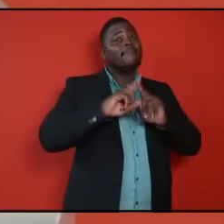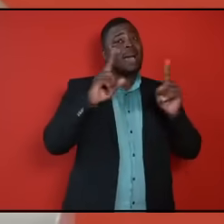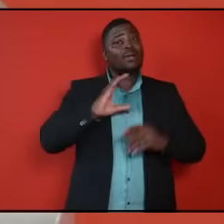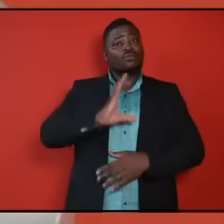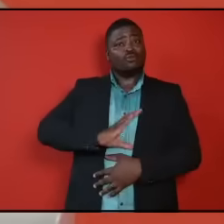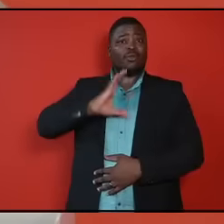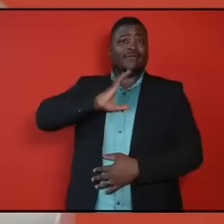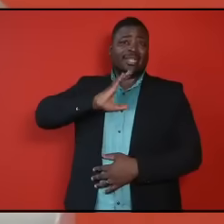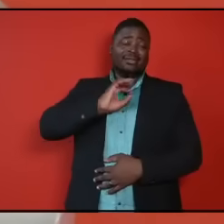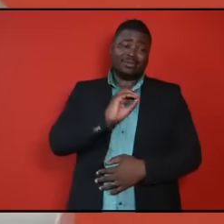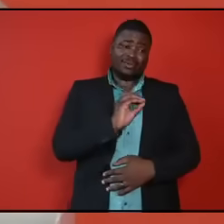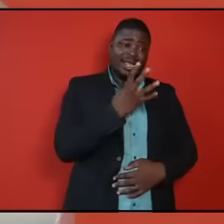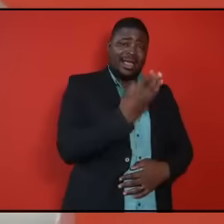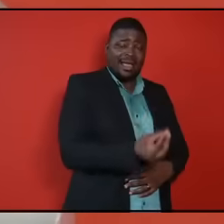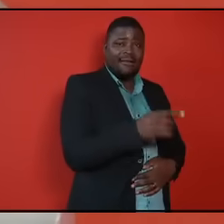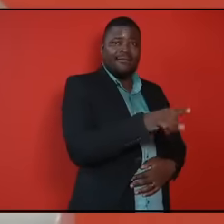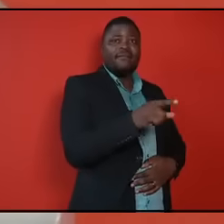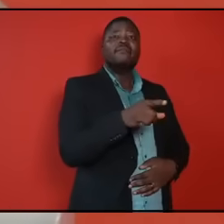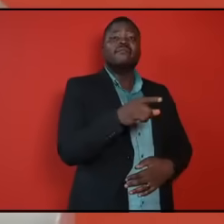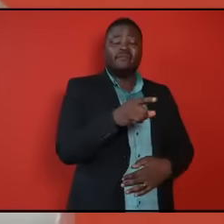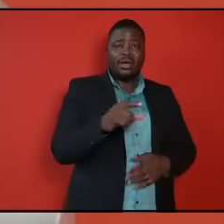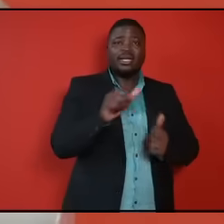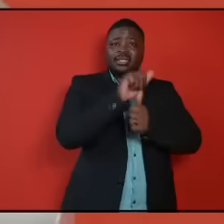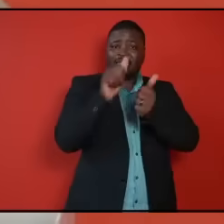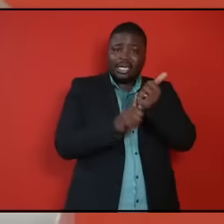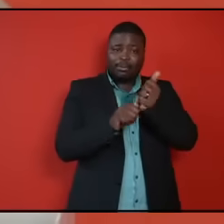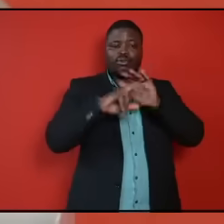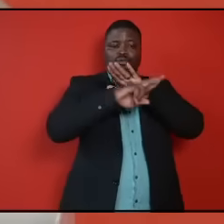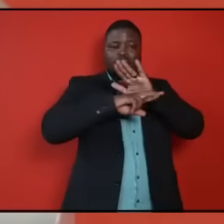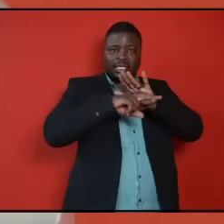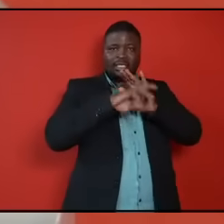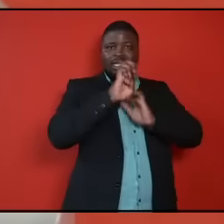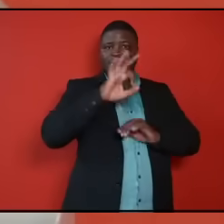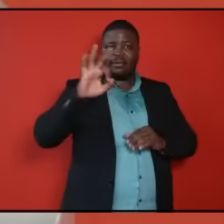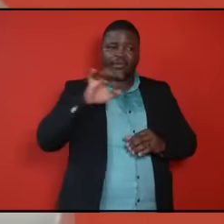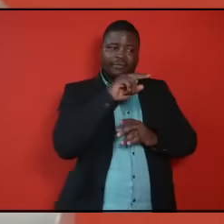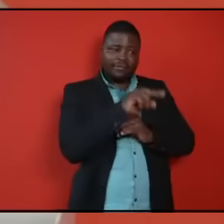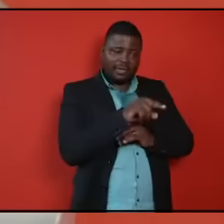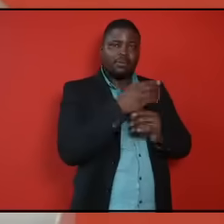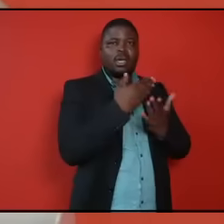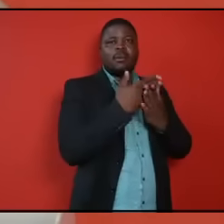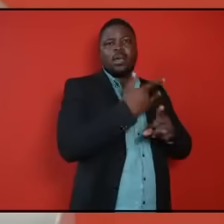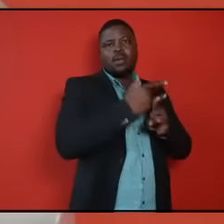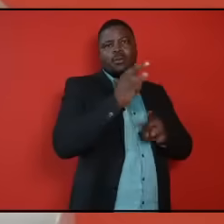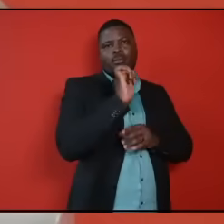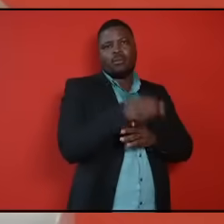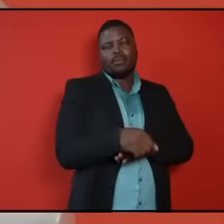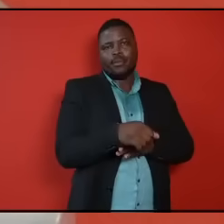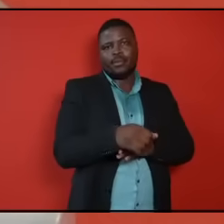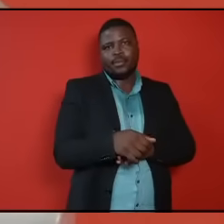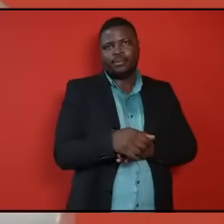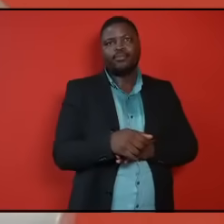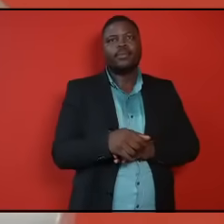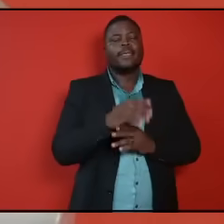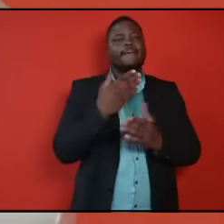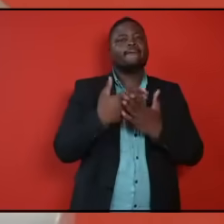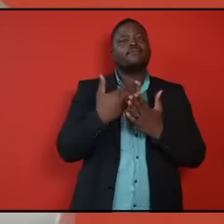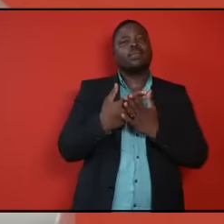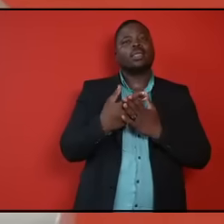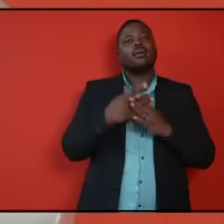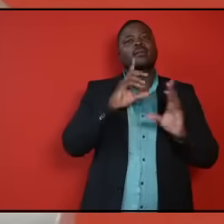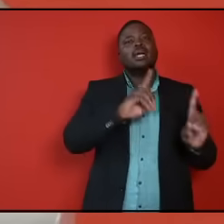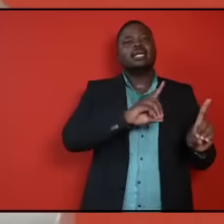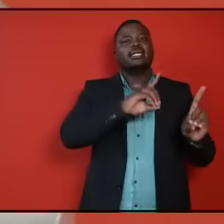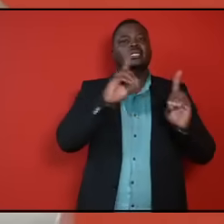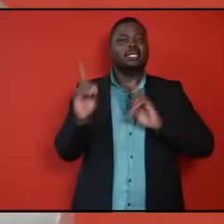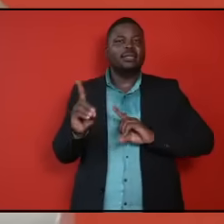the sub-regions of the EFF, because we have now dissolved regions, we deal with sub-regions, will deliver a